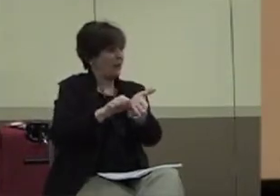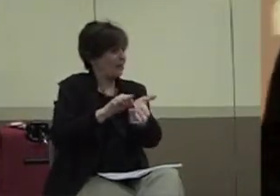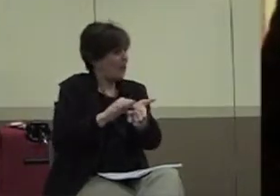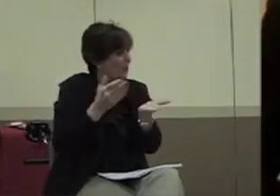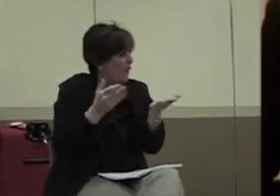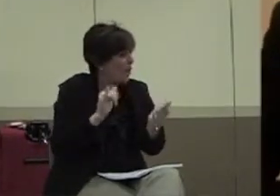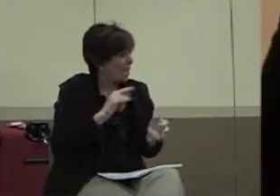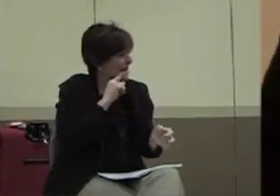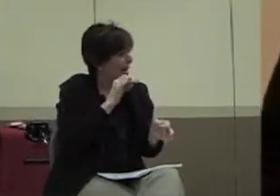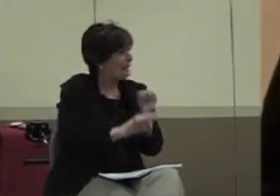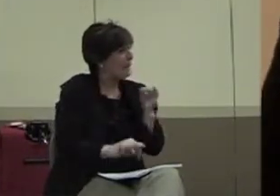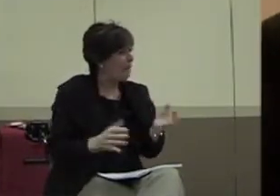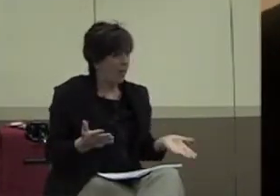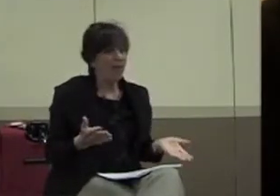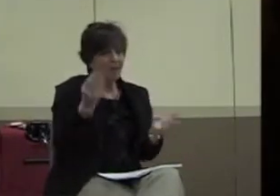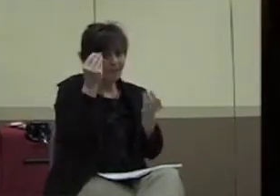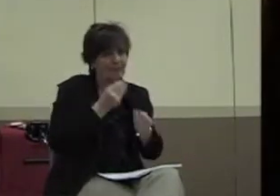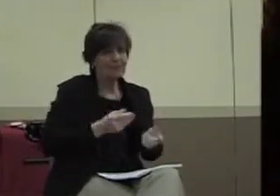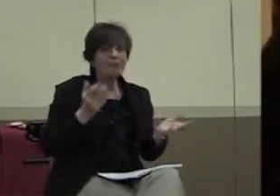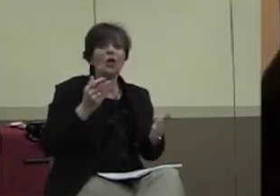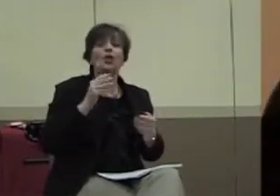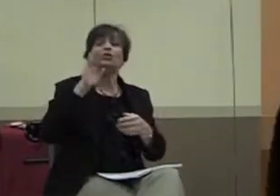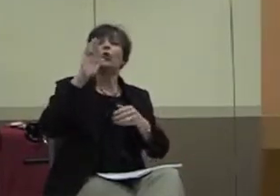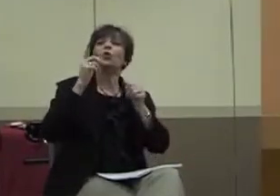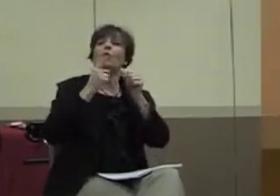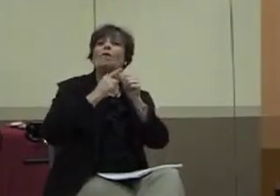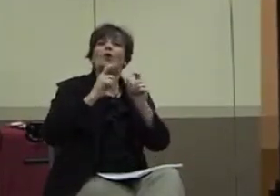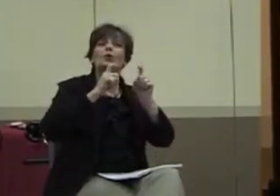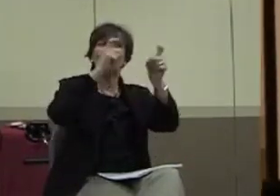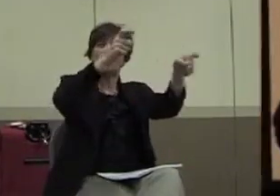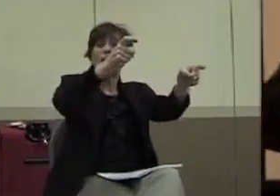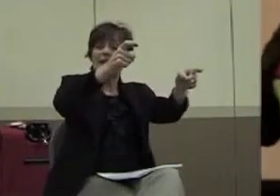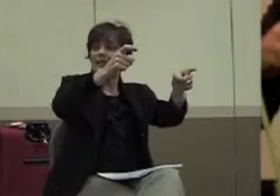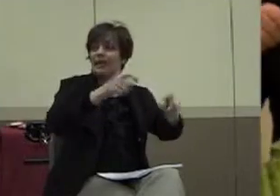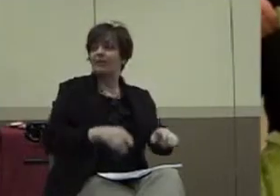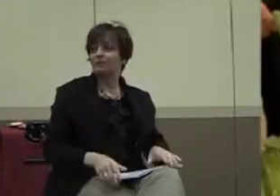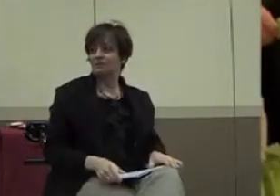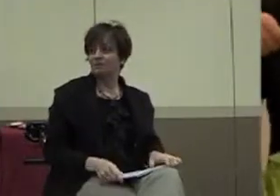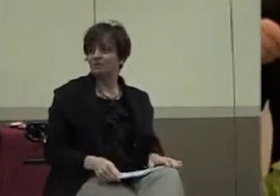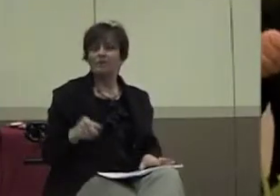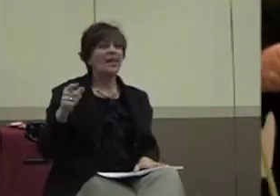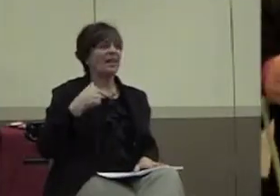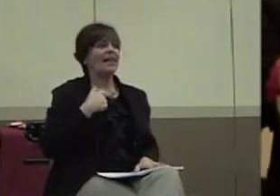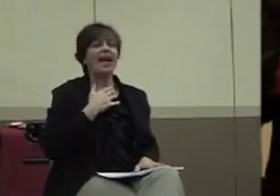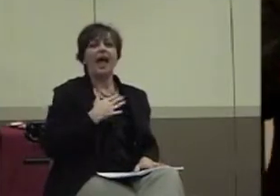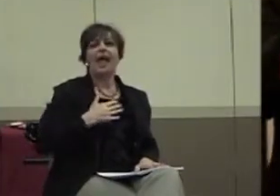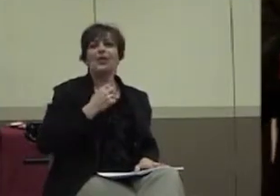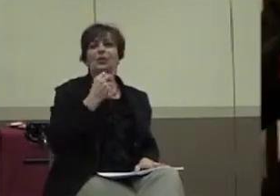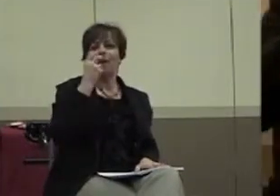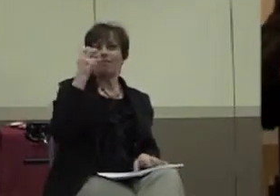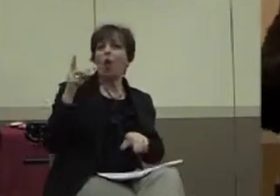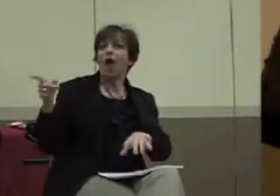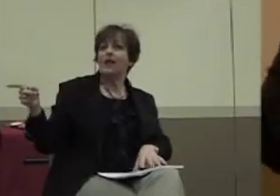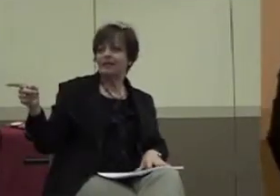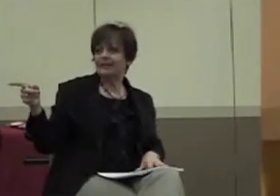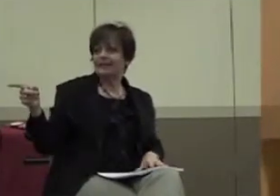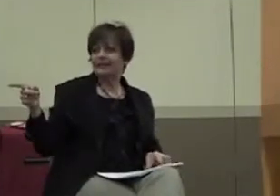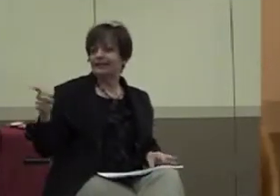that simple, folks. So I have your first present. I'm into frogs, and I want you to look at this